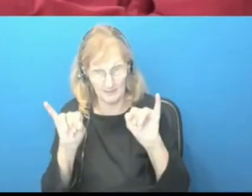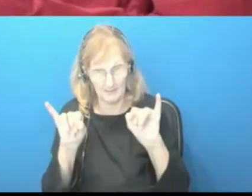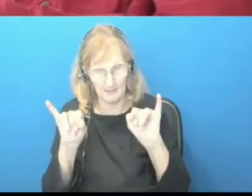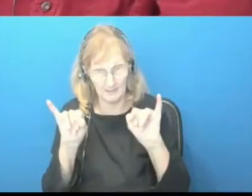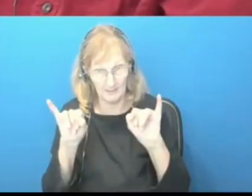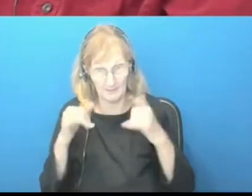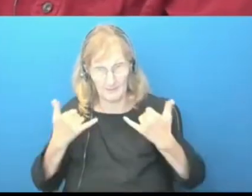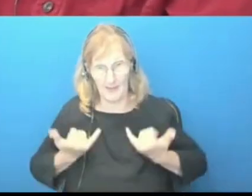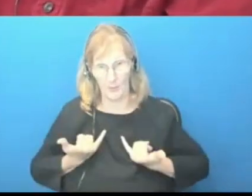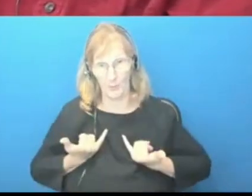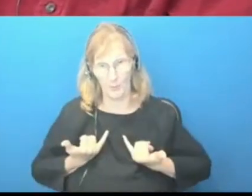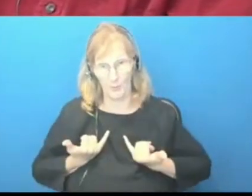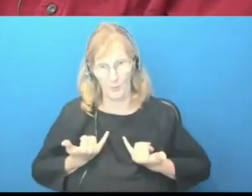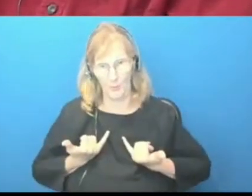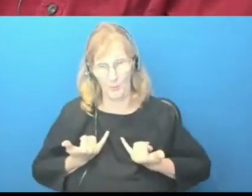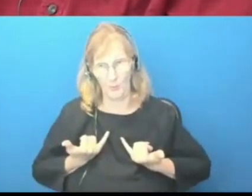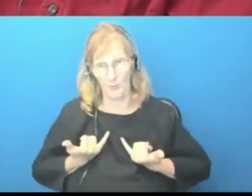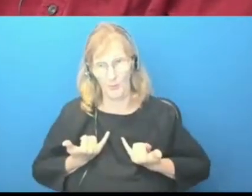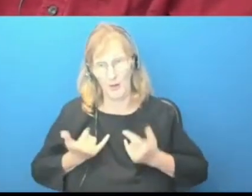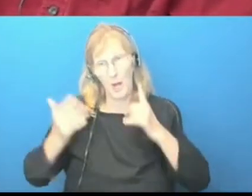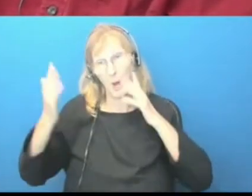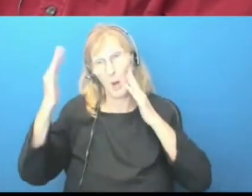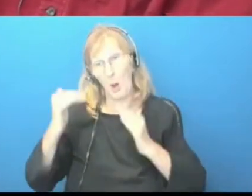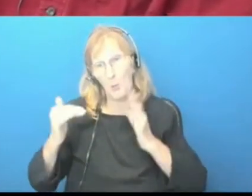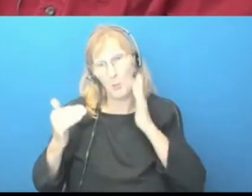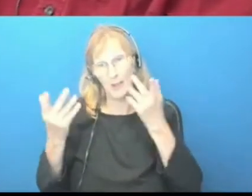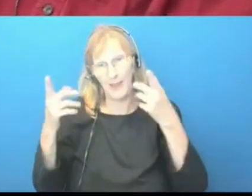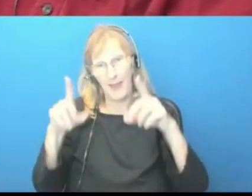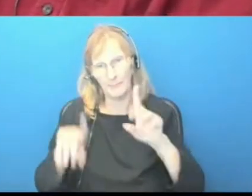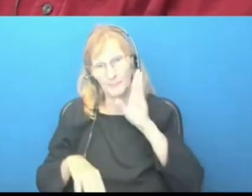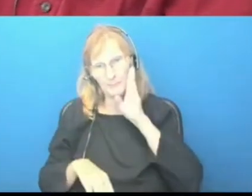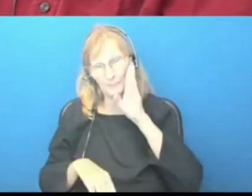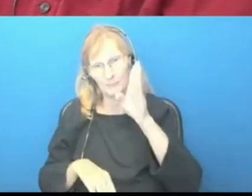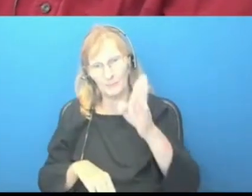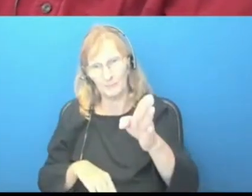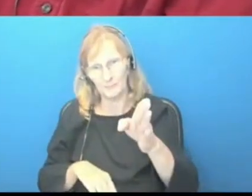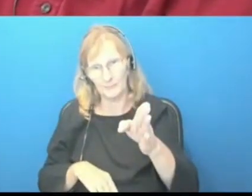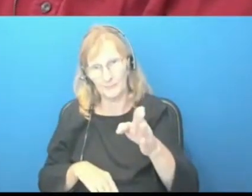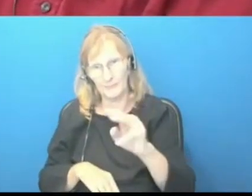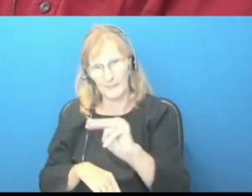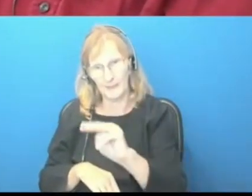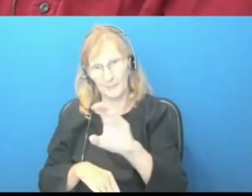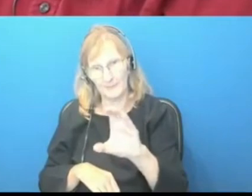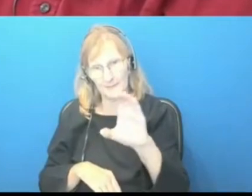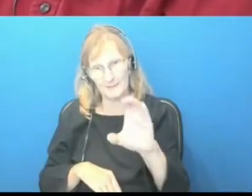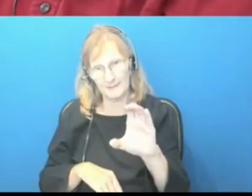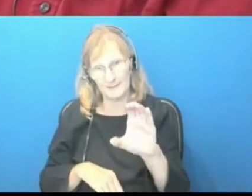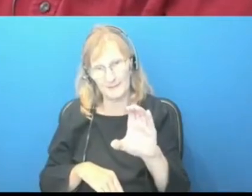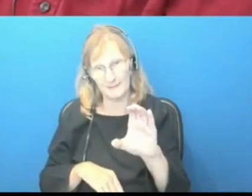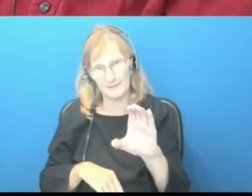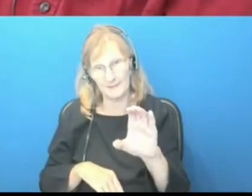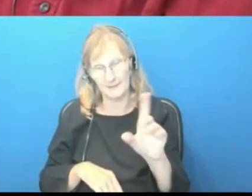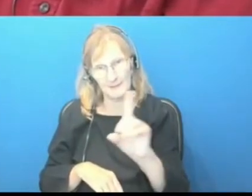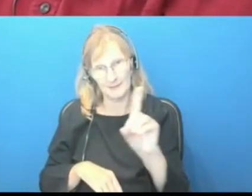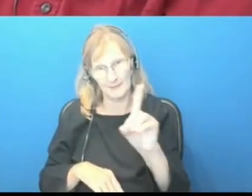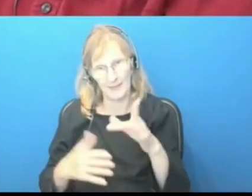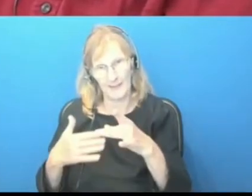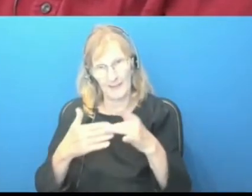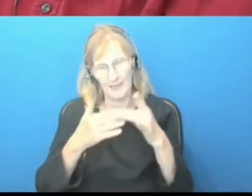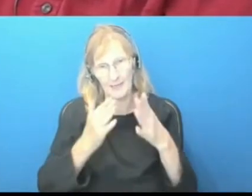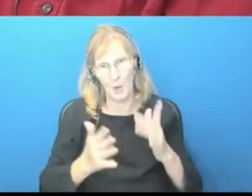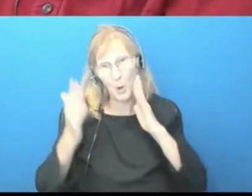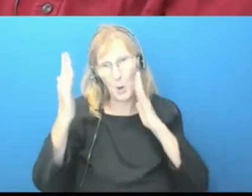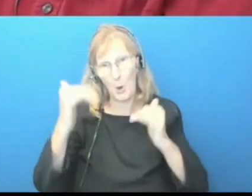now. Mm-hmm. So I hope that would happen one day. All right, MCC denominational leadership, I hope